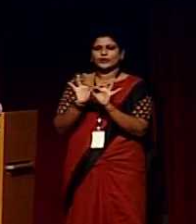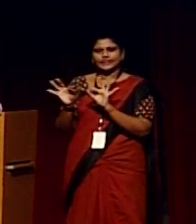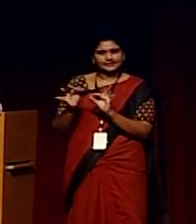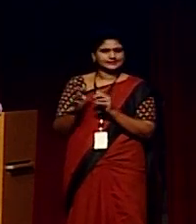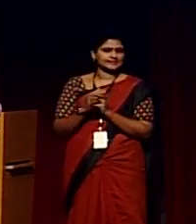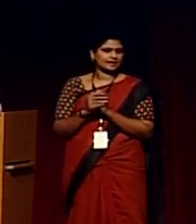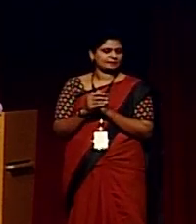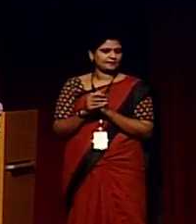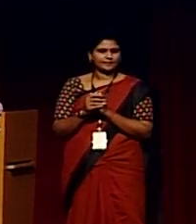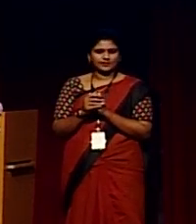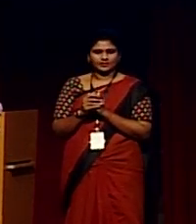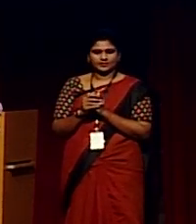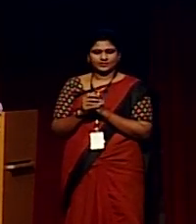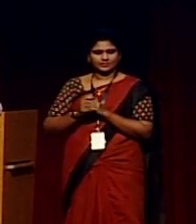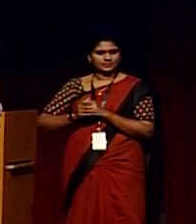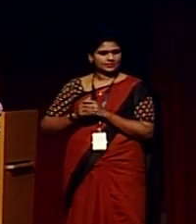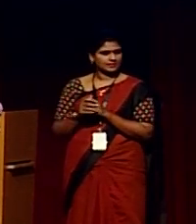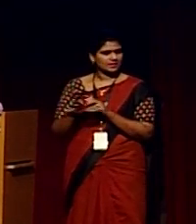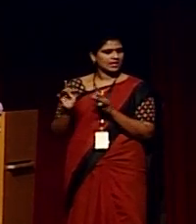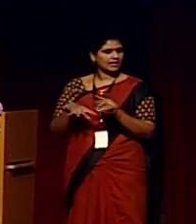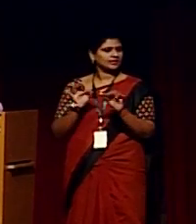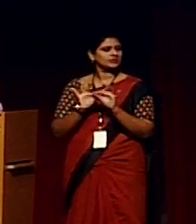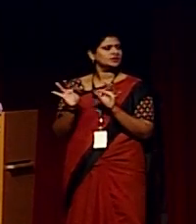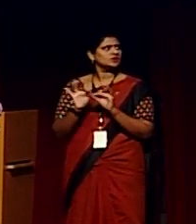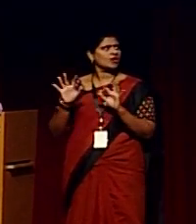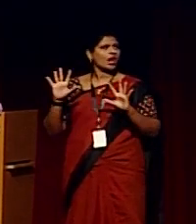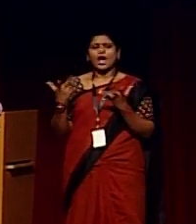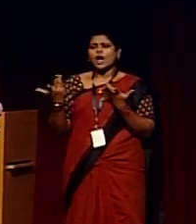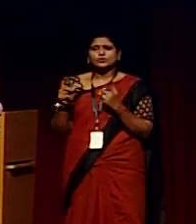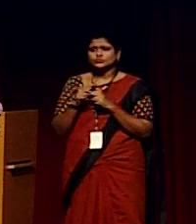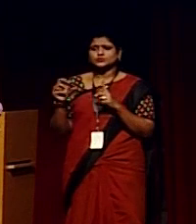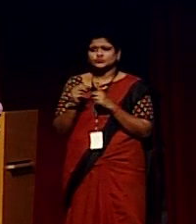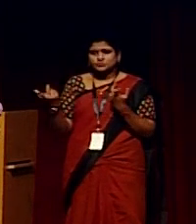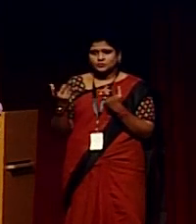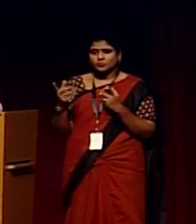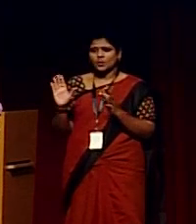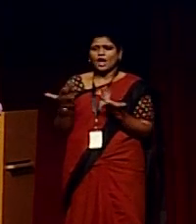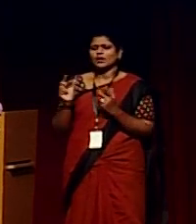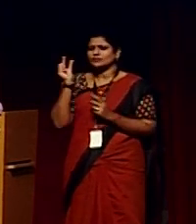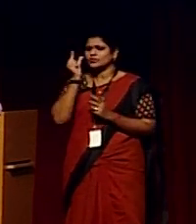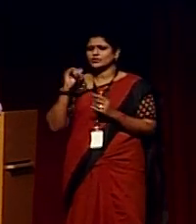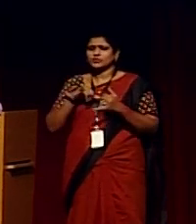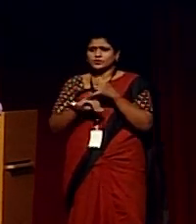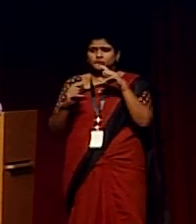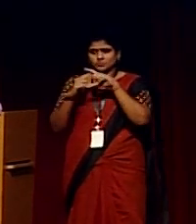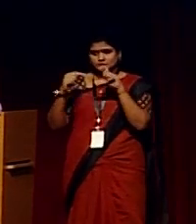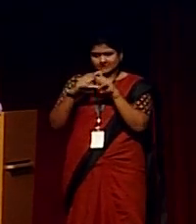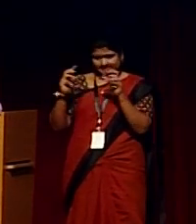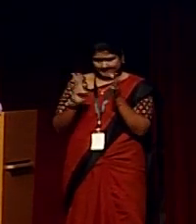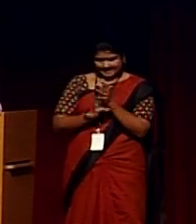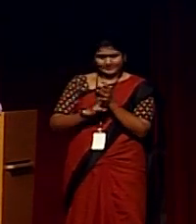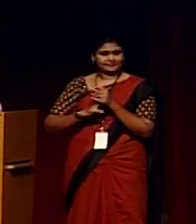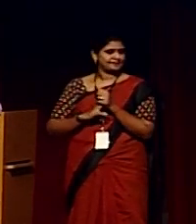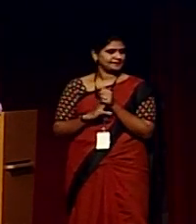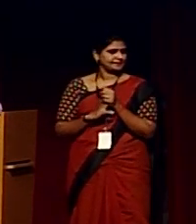I will eventually lead up to the holy grail of how do we produce STEM content. STEM, just for those of you who are